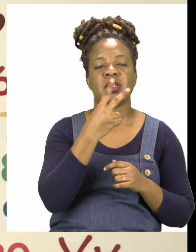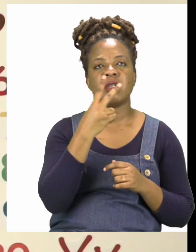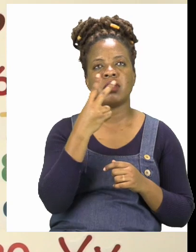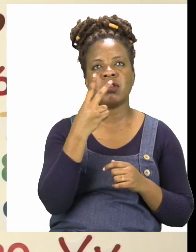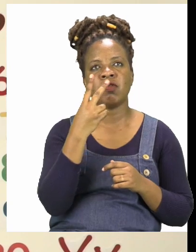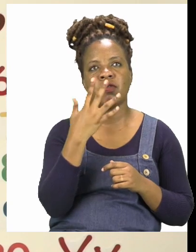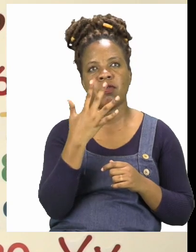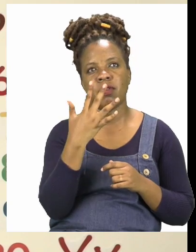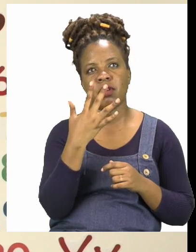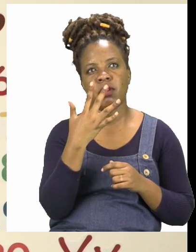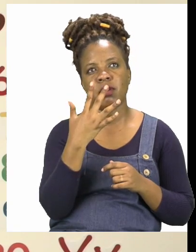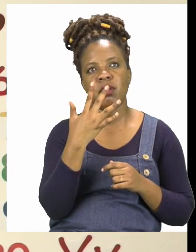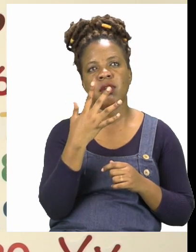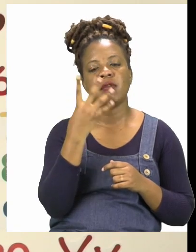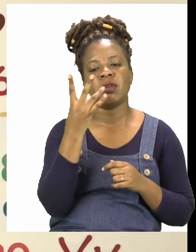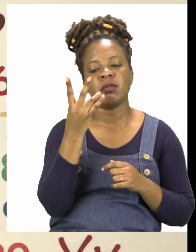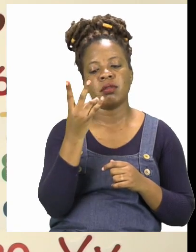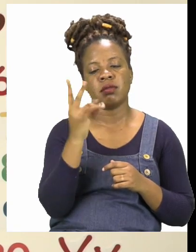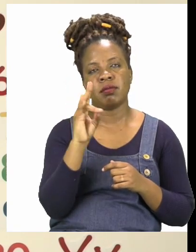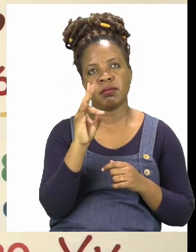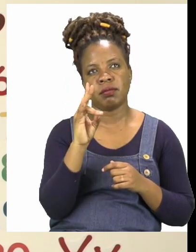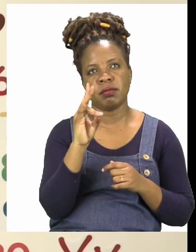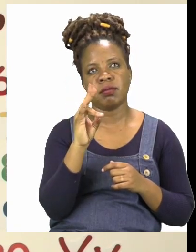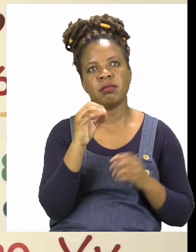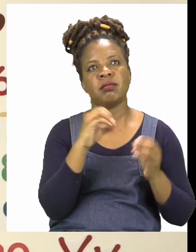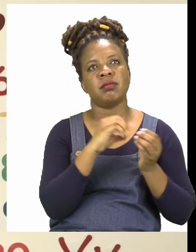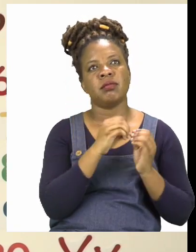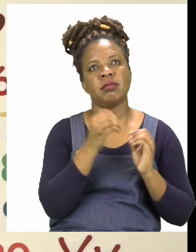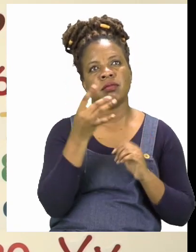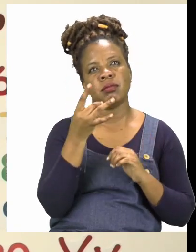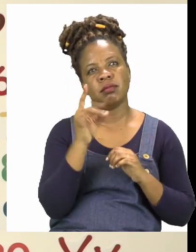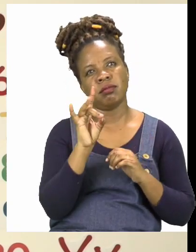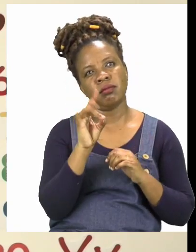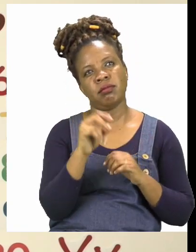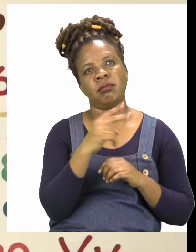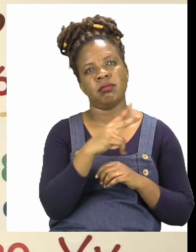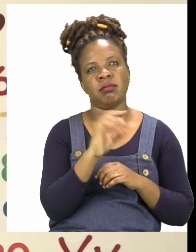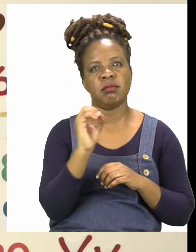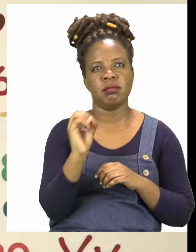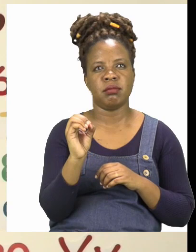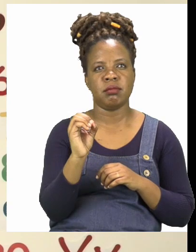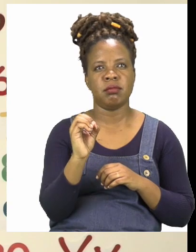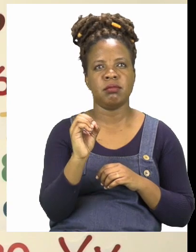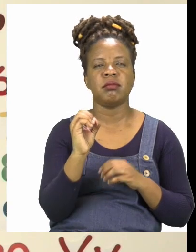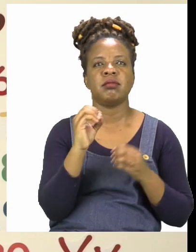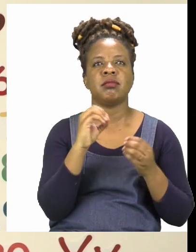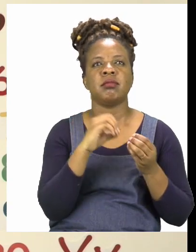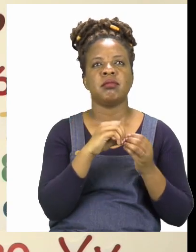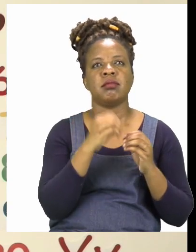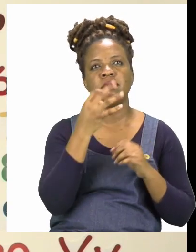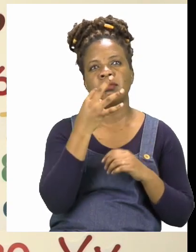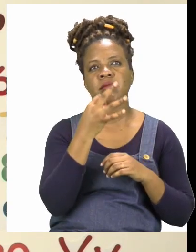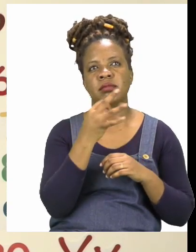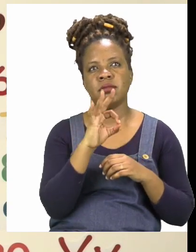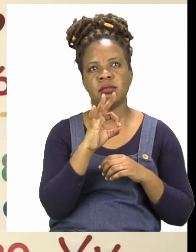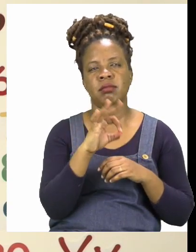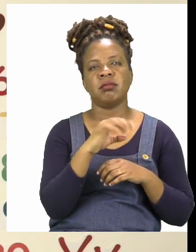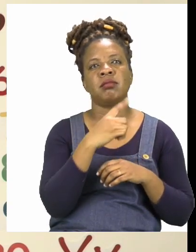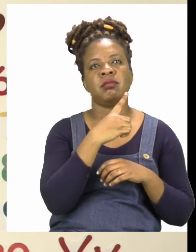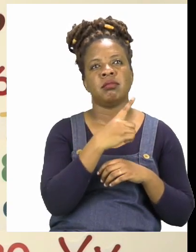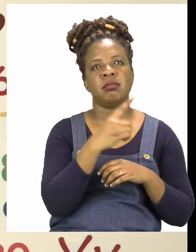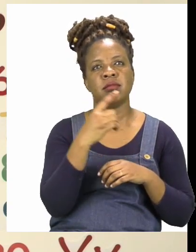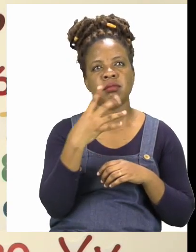5s, becomes 15. So we say 15 minutes